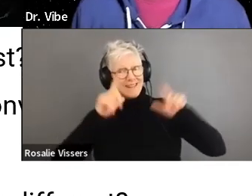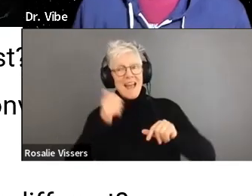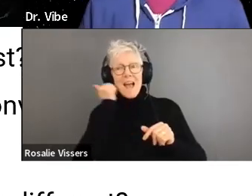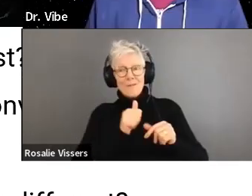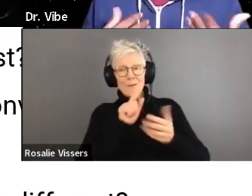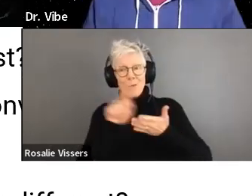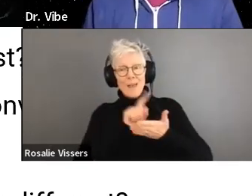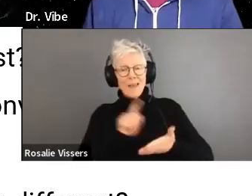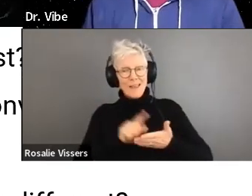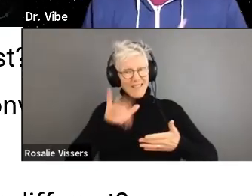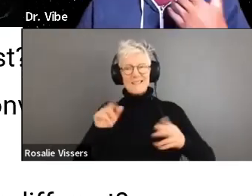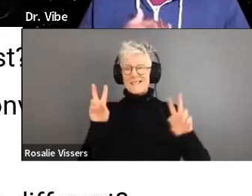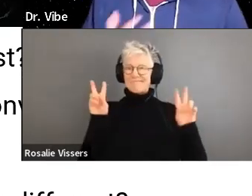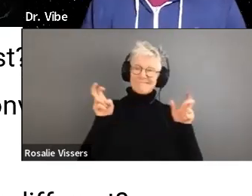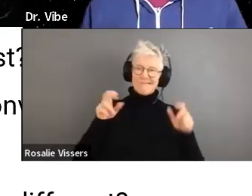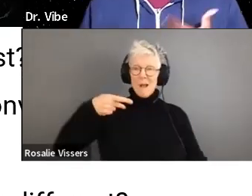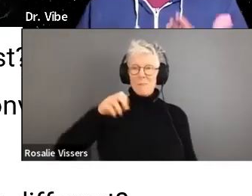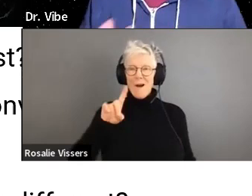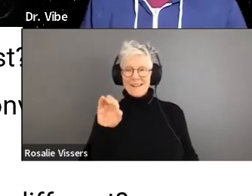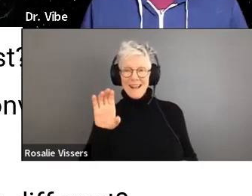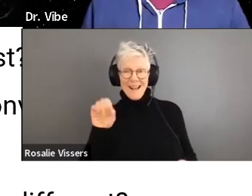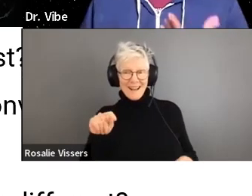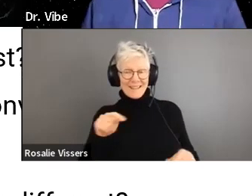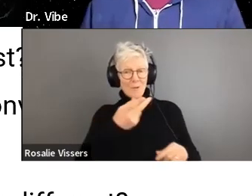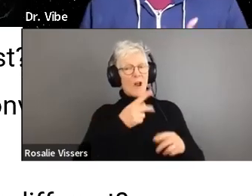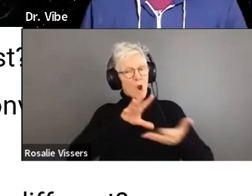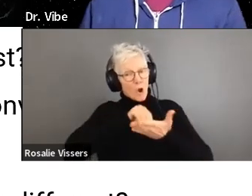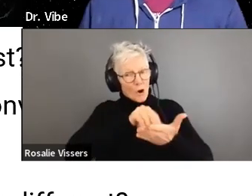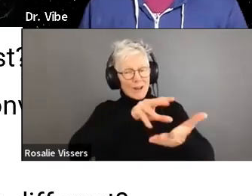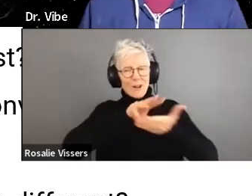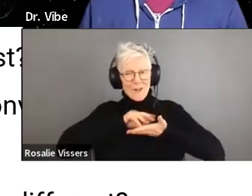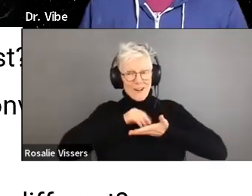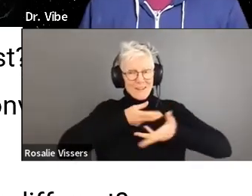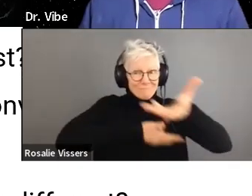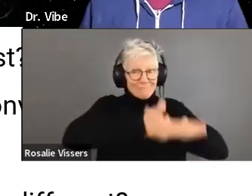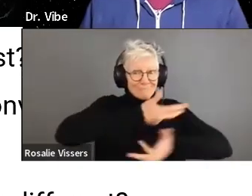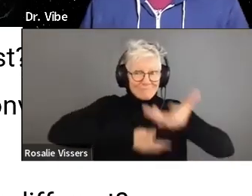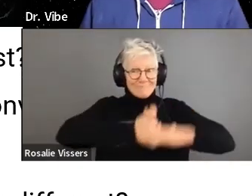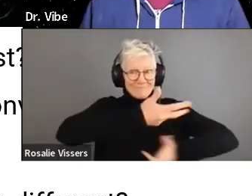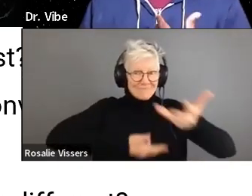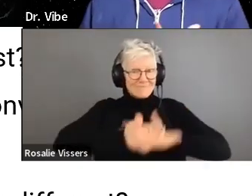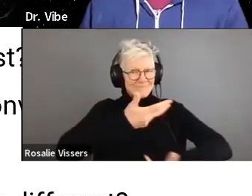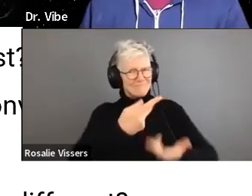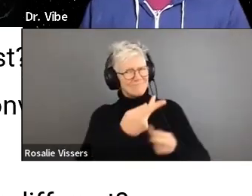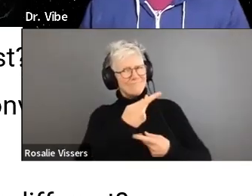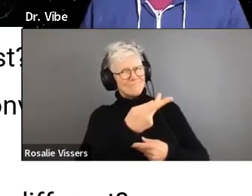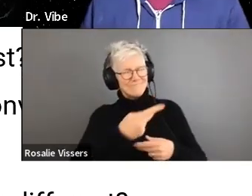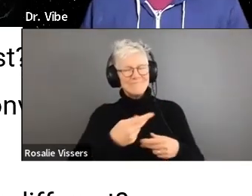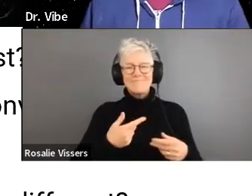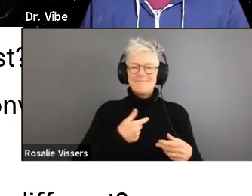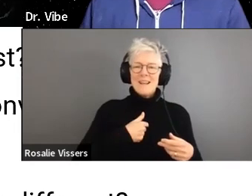on together, it's like a podcast, and we're always learning and exchanging experiences. And I always